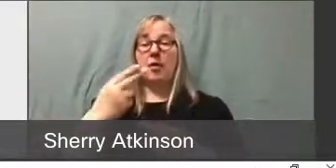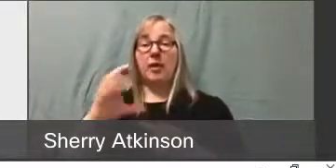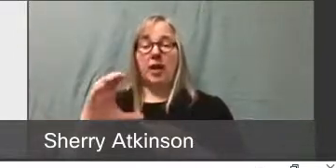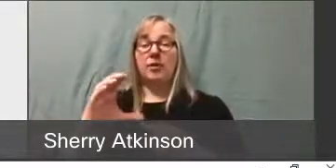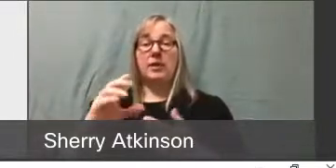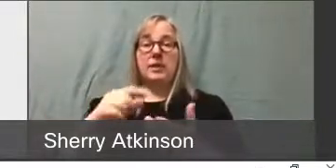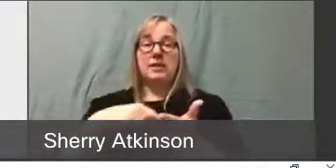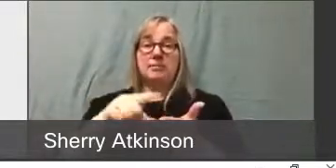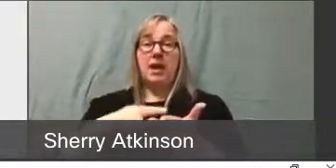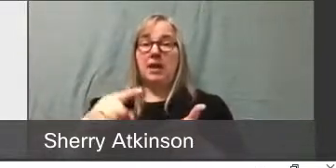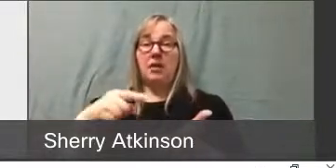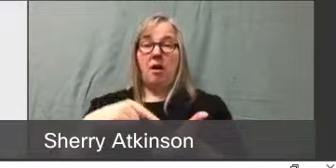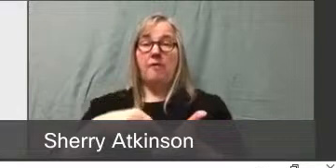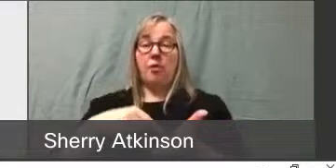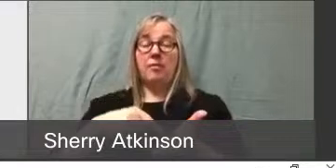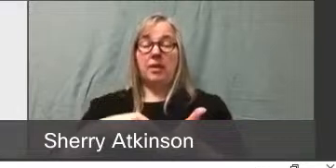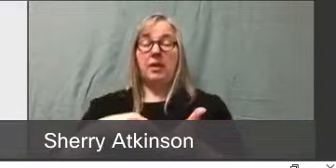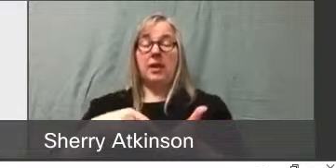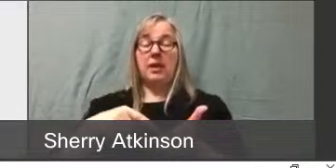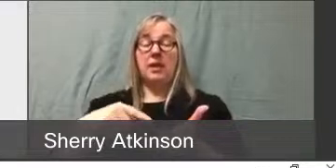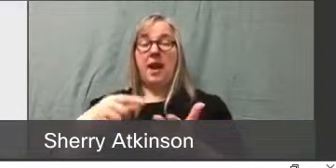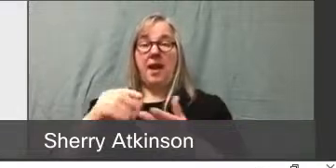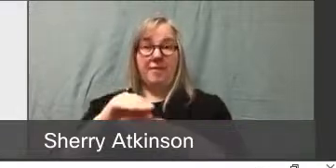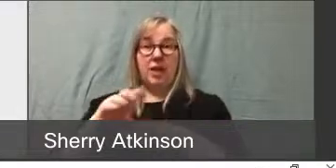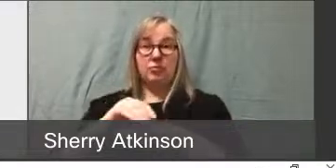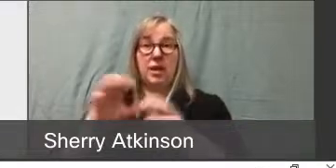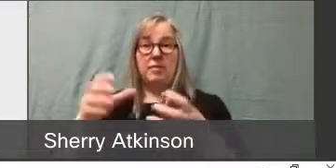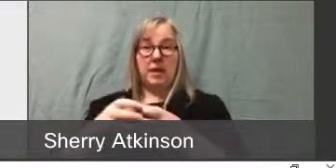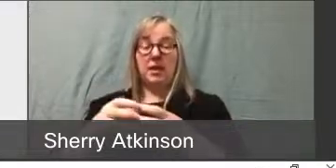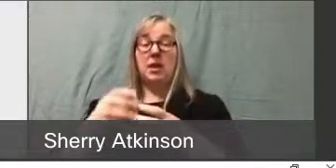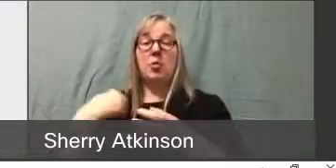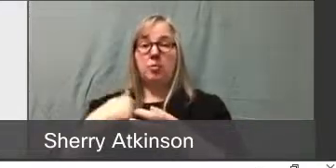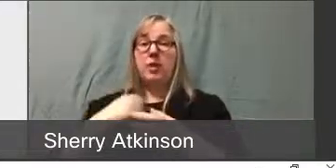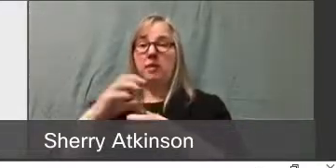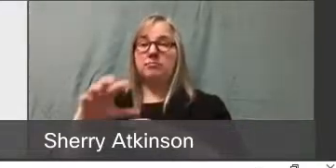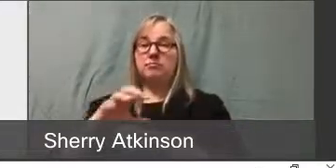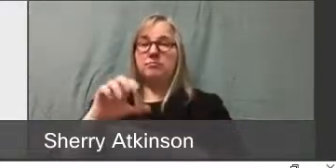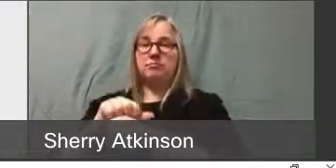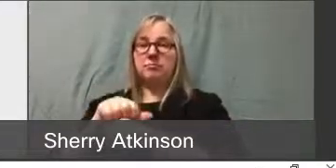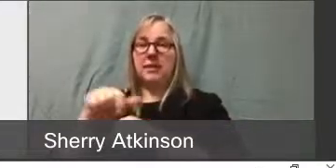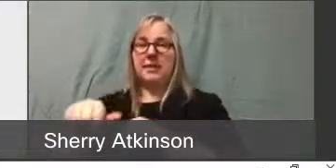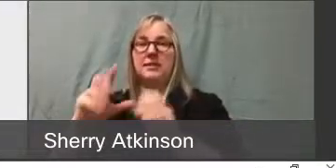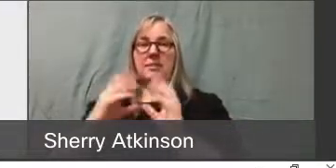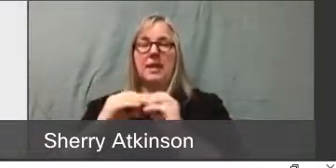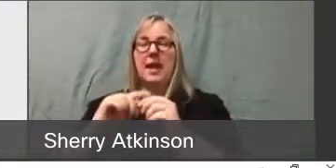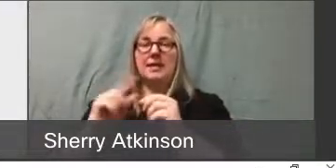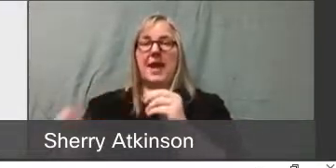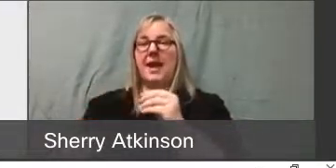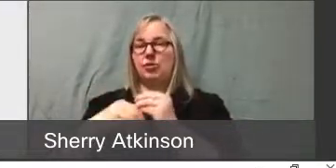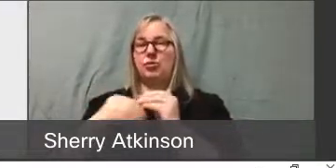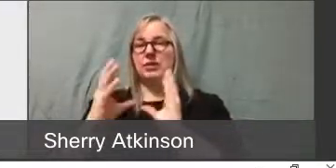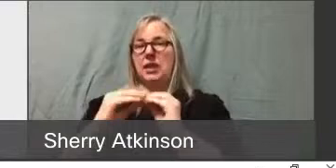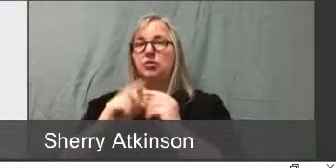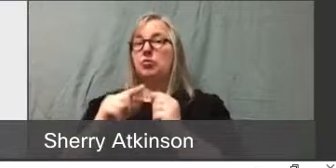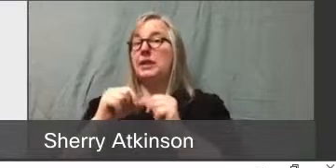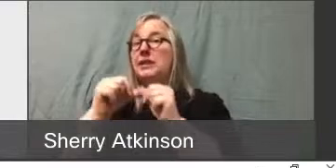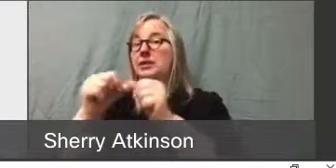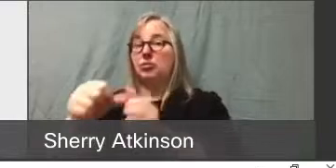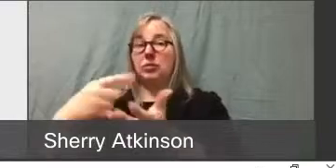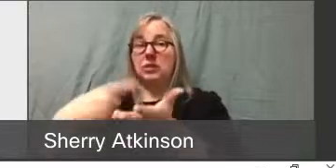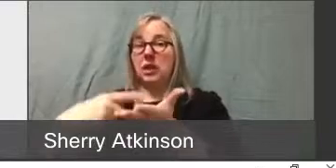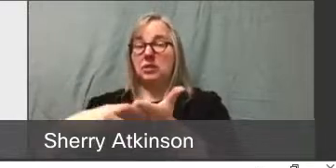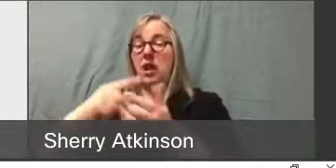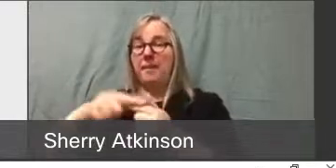Advisory Committee. We actually pulled this meeting as an actual session to continue our discussion of the recommendations